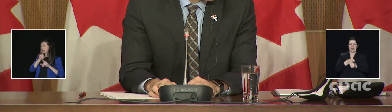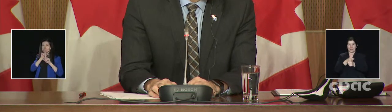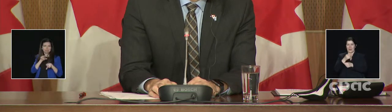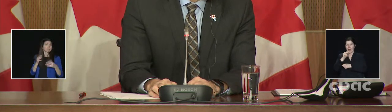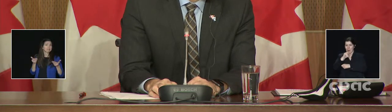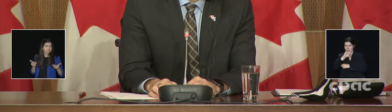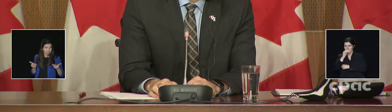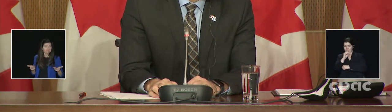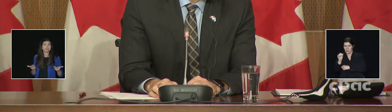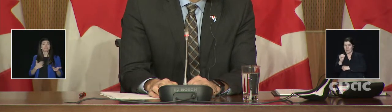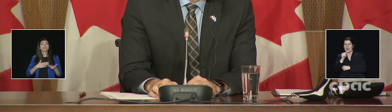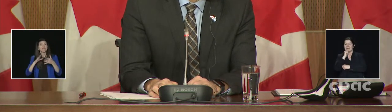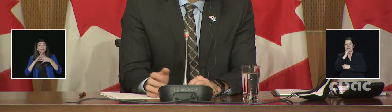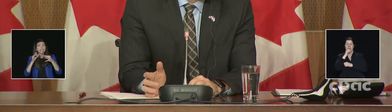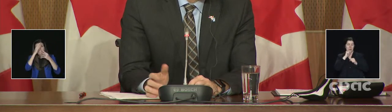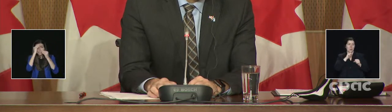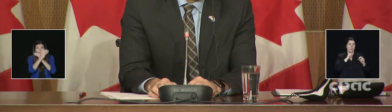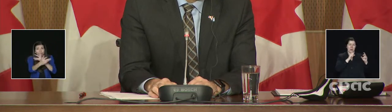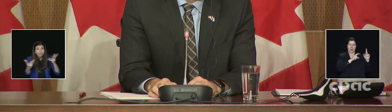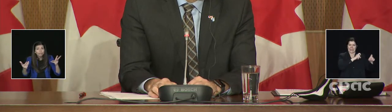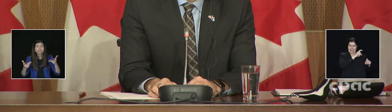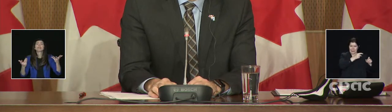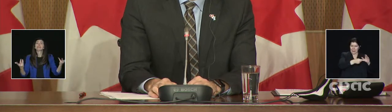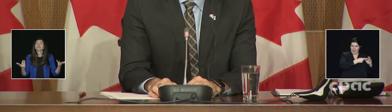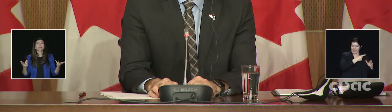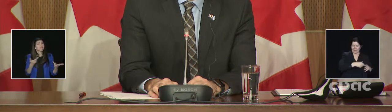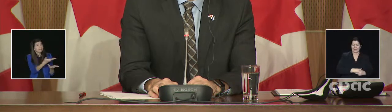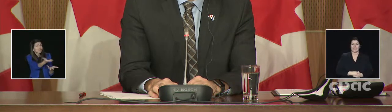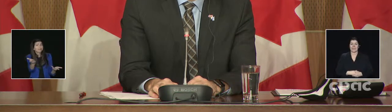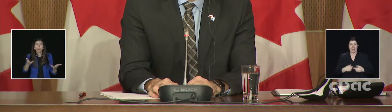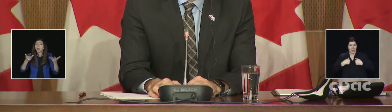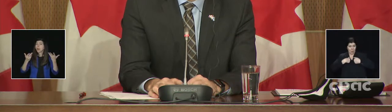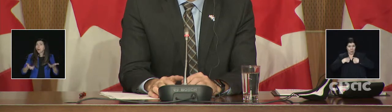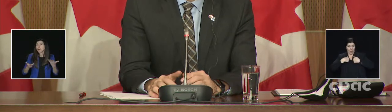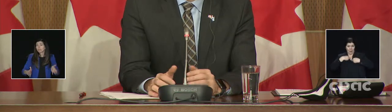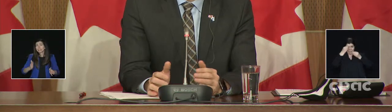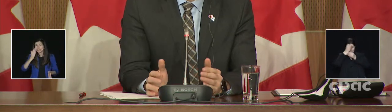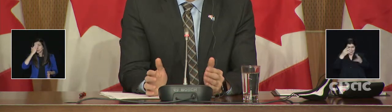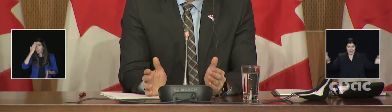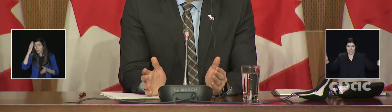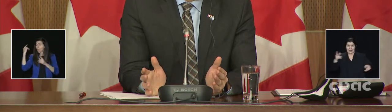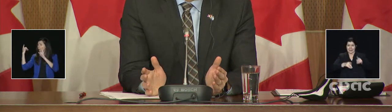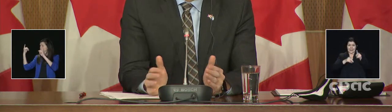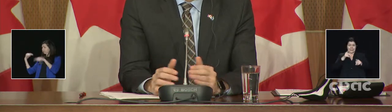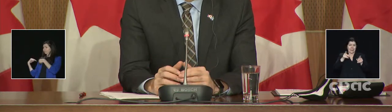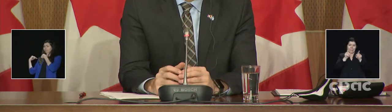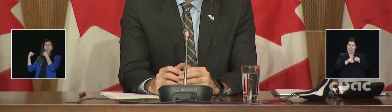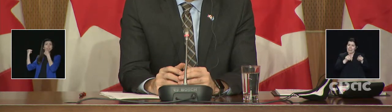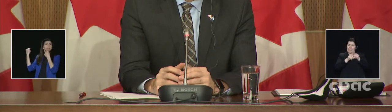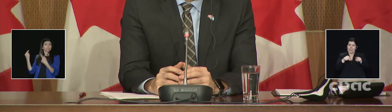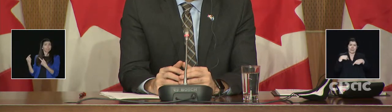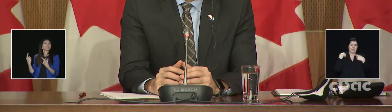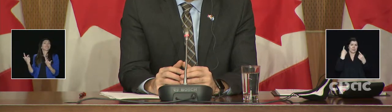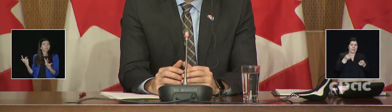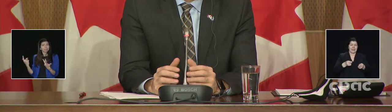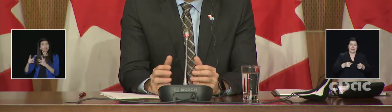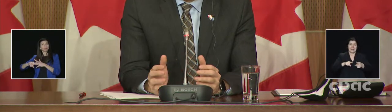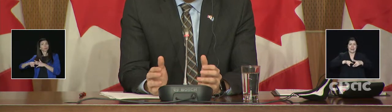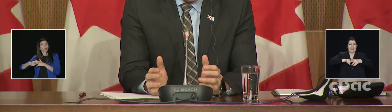tell Canadians is something that they've known since the beginning of COVID-19. COVID-19 is